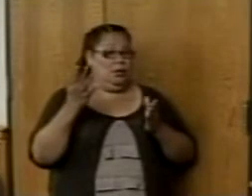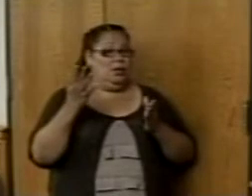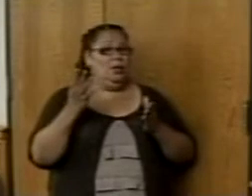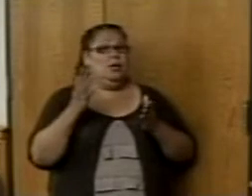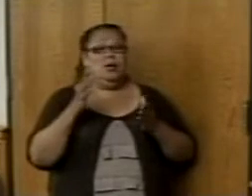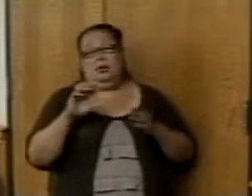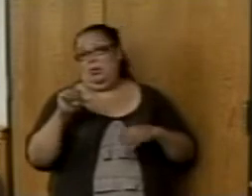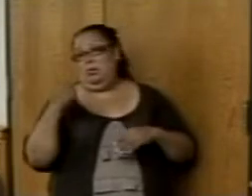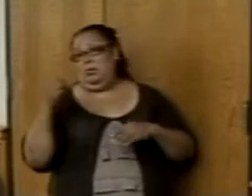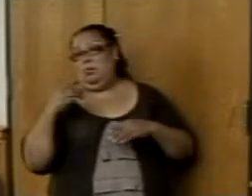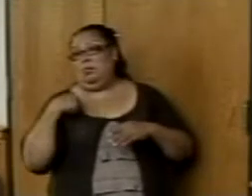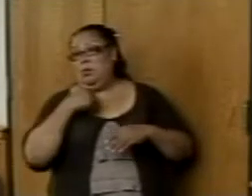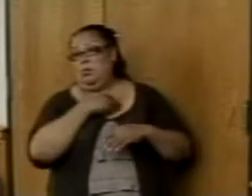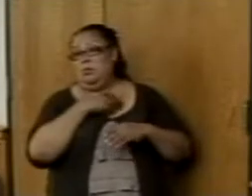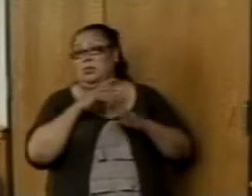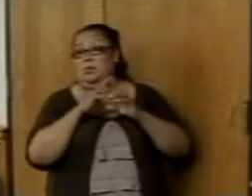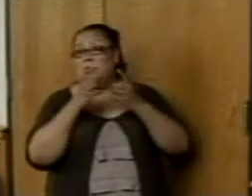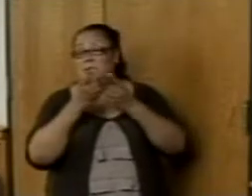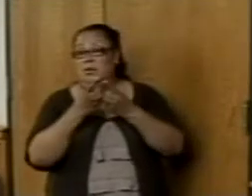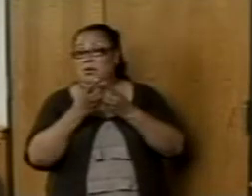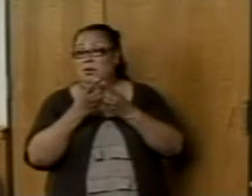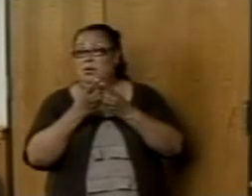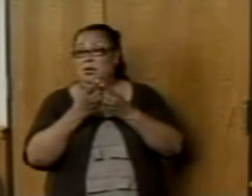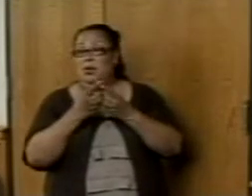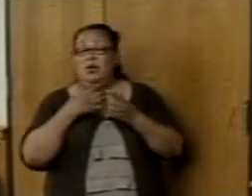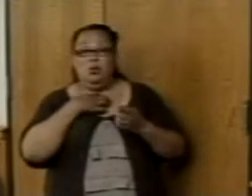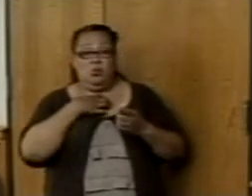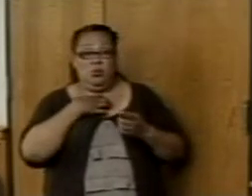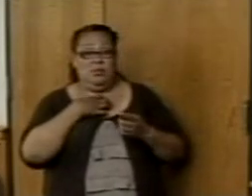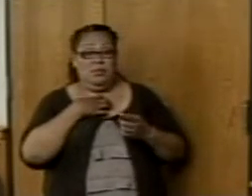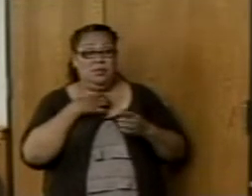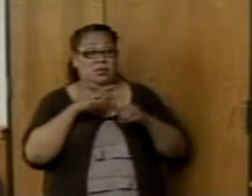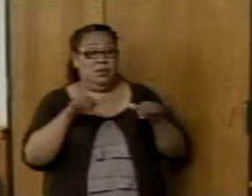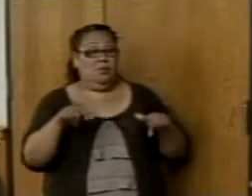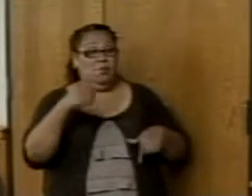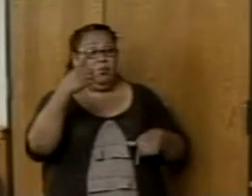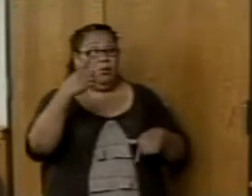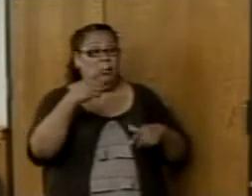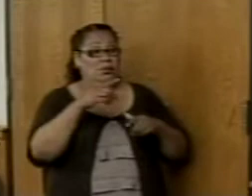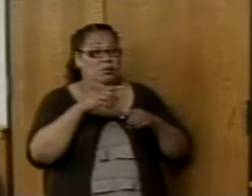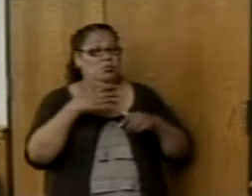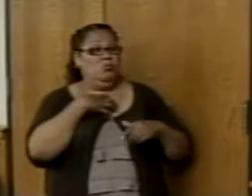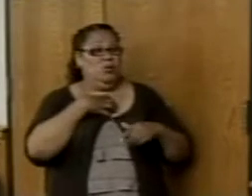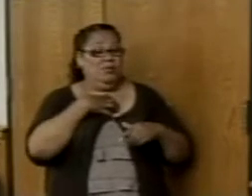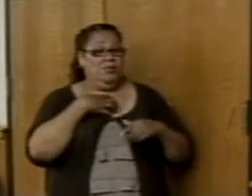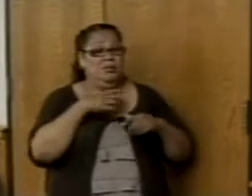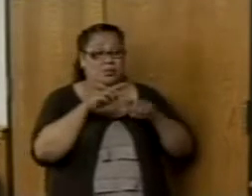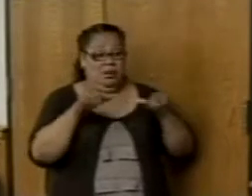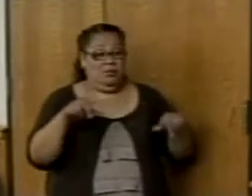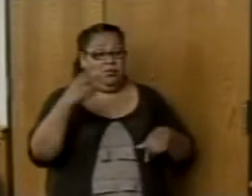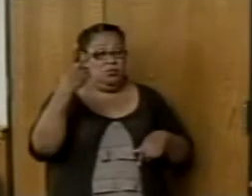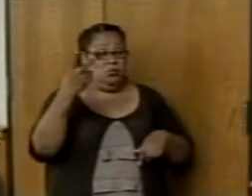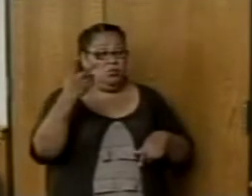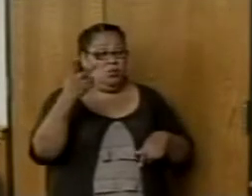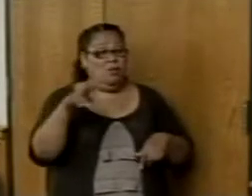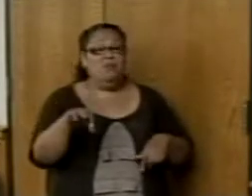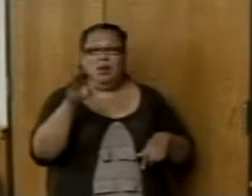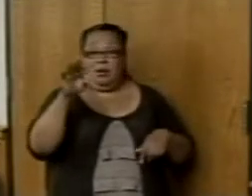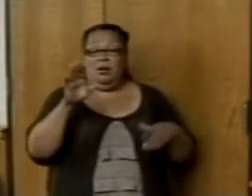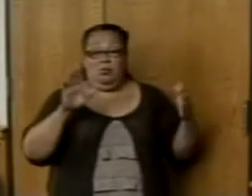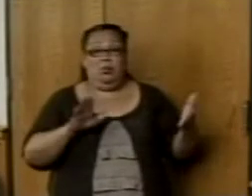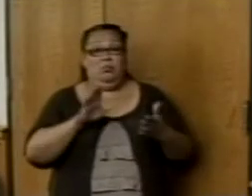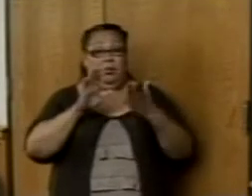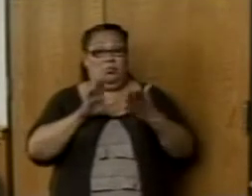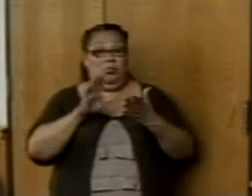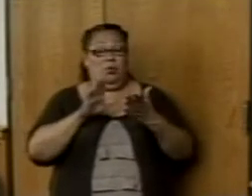of the members of the district. And we asked in the grievance level 1 and 2 to do an investigation and find out from him if he had been